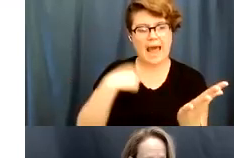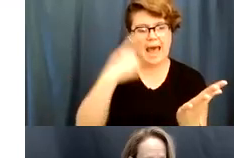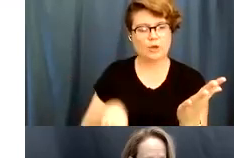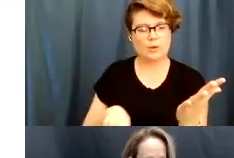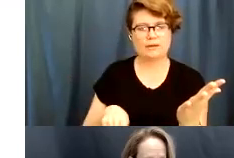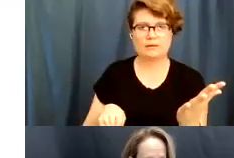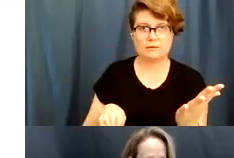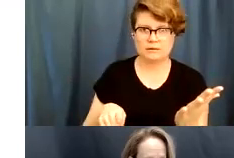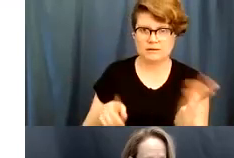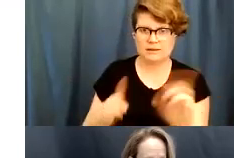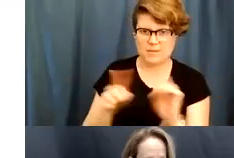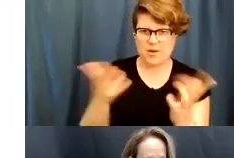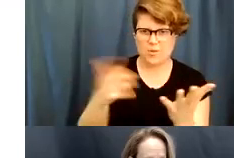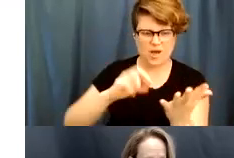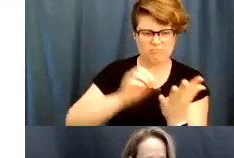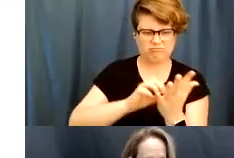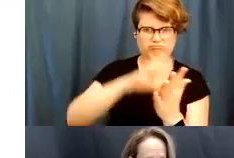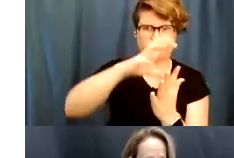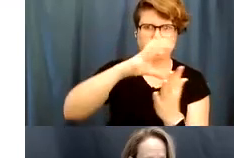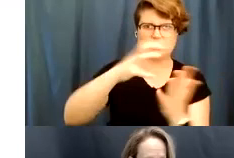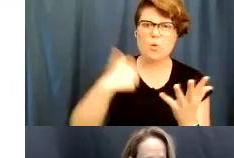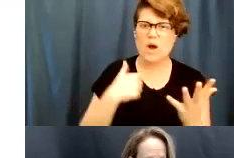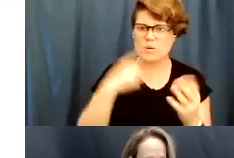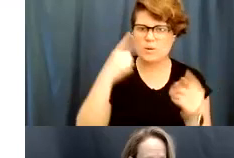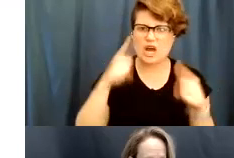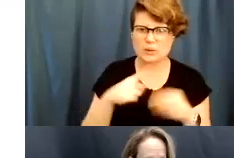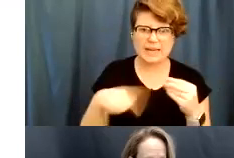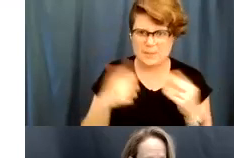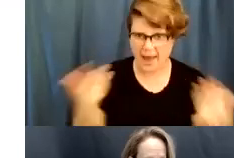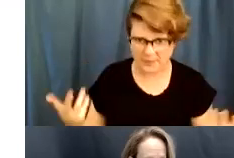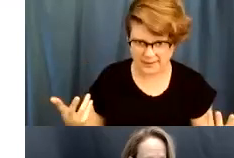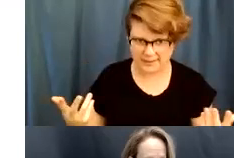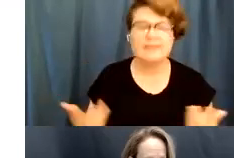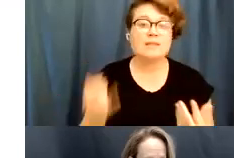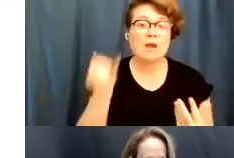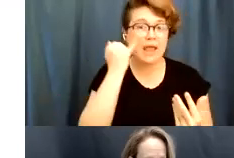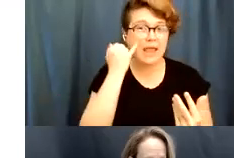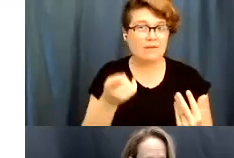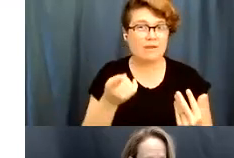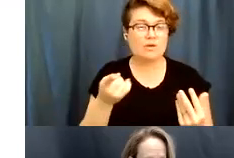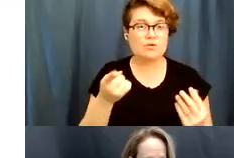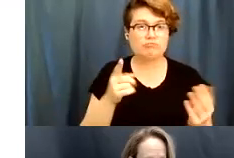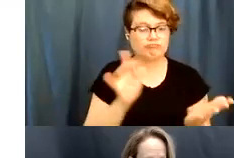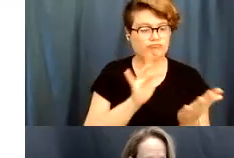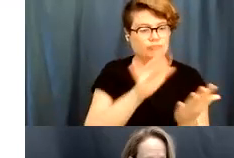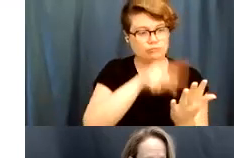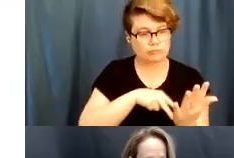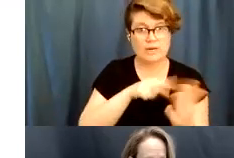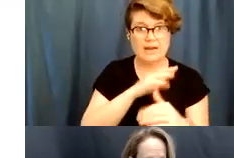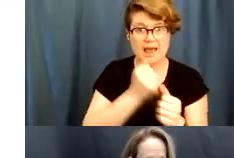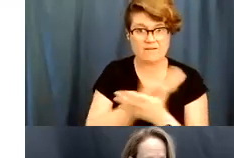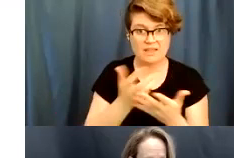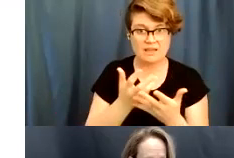to? When it comes to the platforms that you use and to the services that you offer virtually, make sure